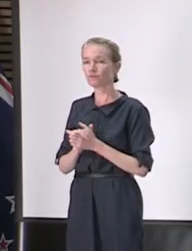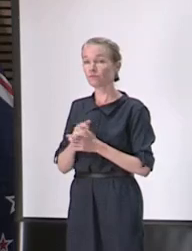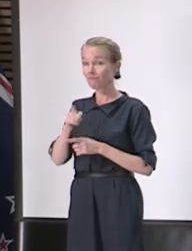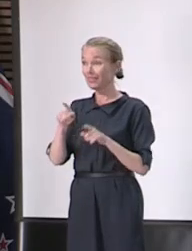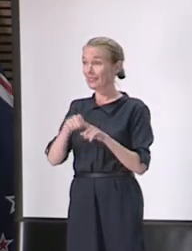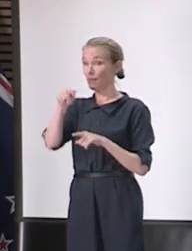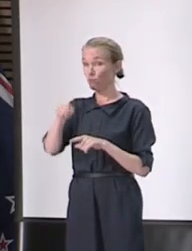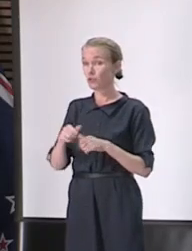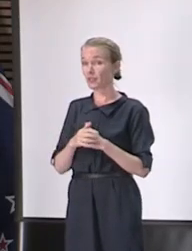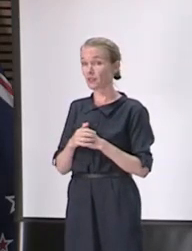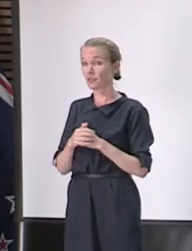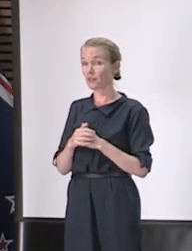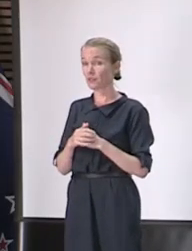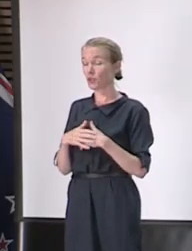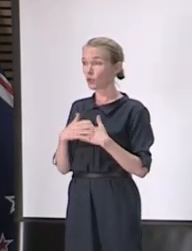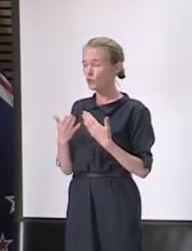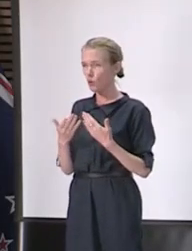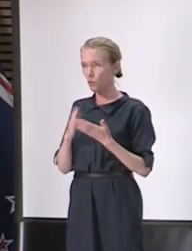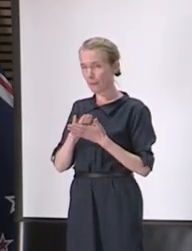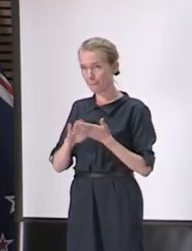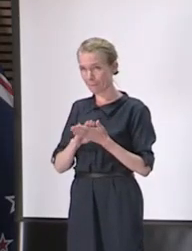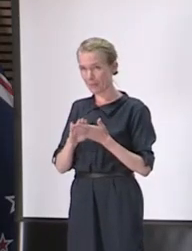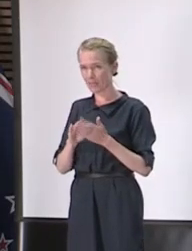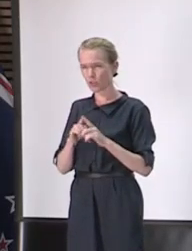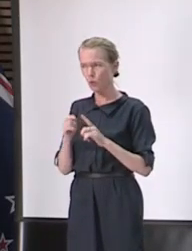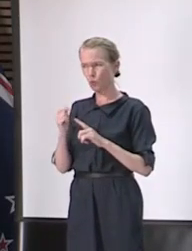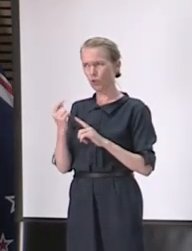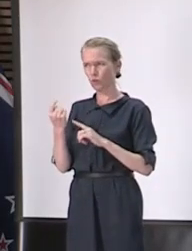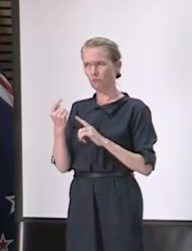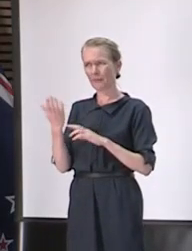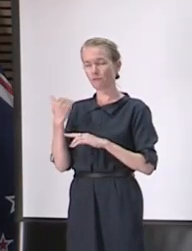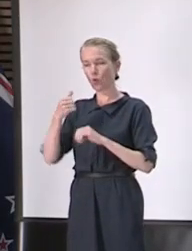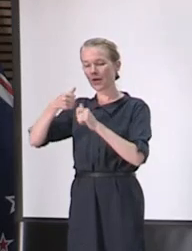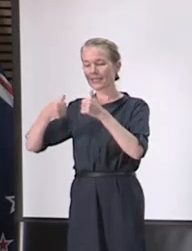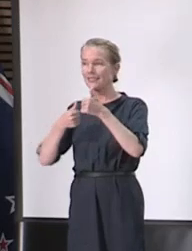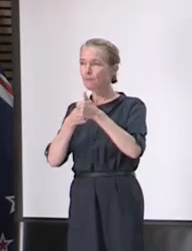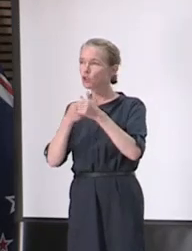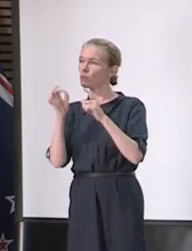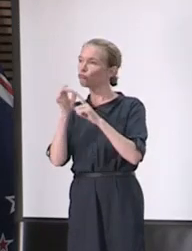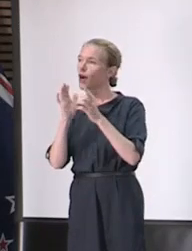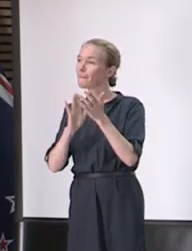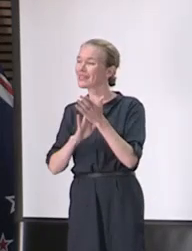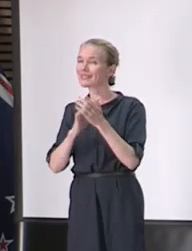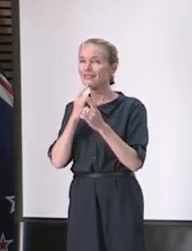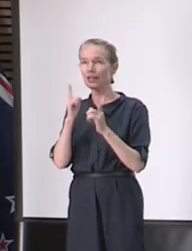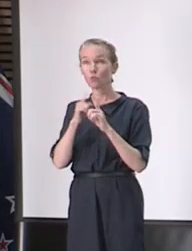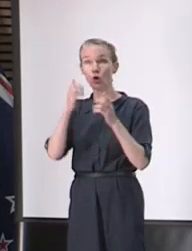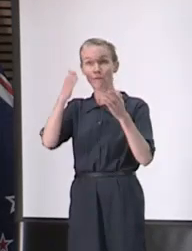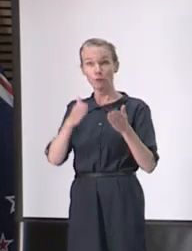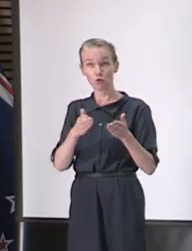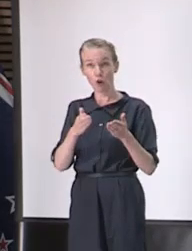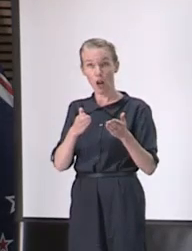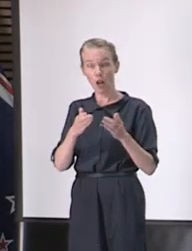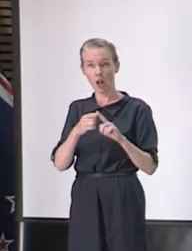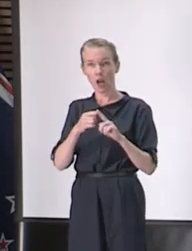that you could have a wake after a funeral in a hall with 100 people as long as they're properly socially distanced. If your cabinet doesn't even